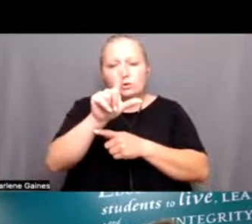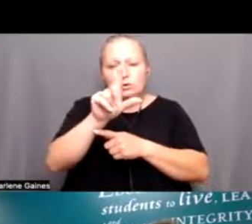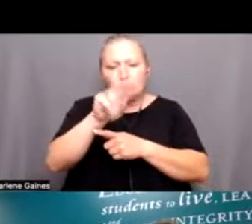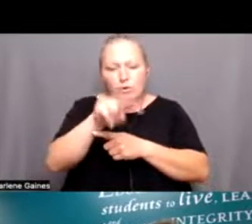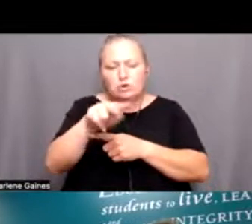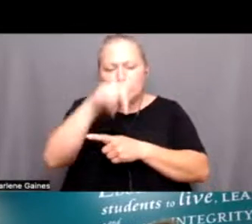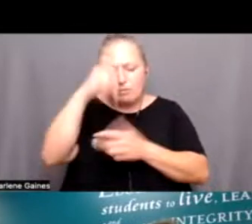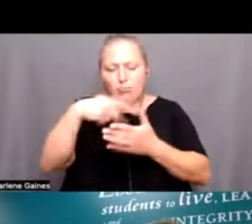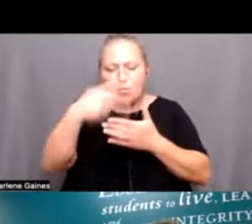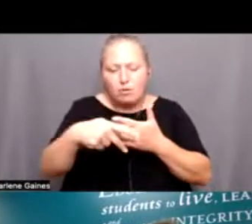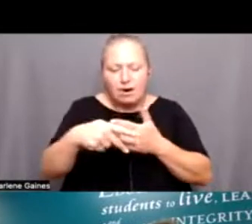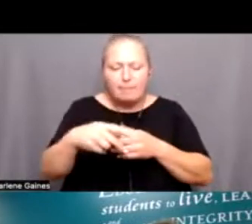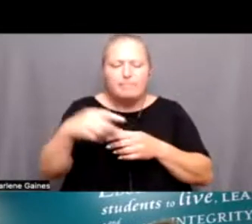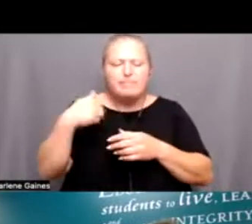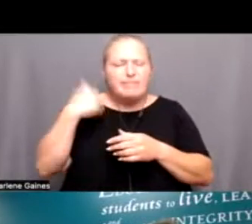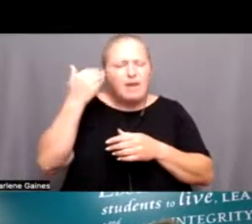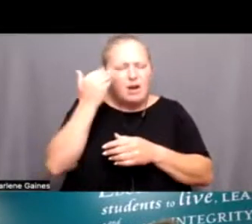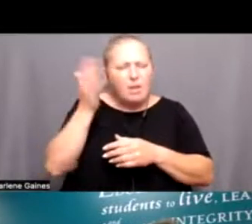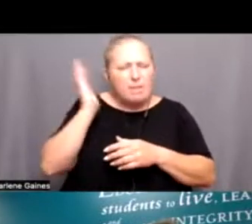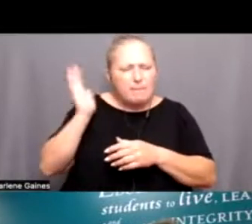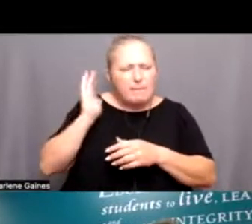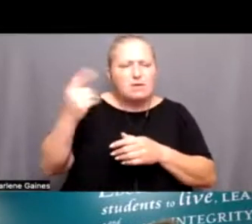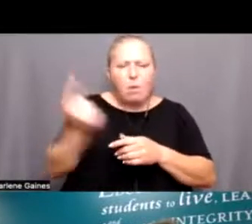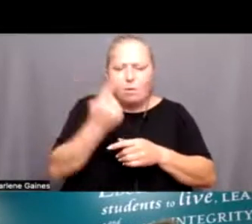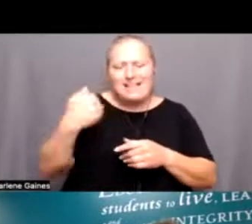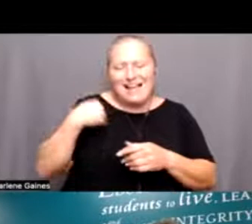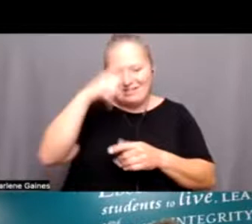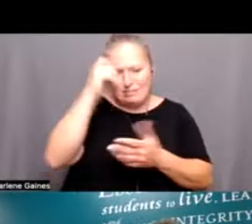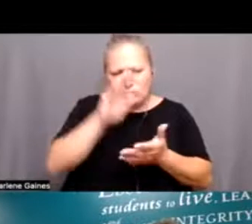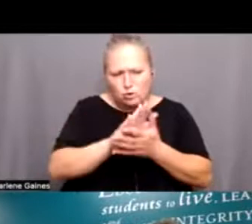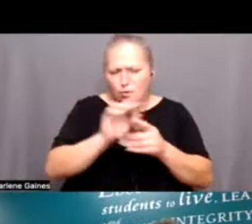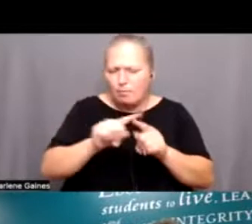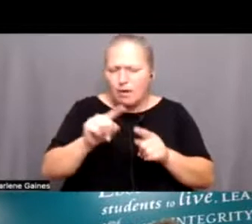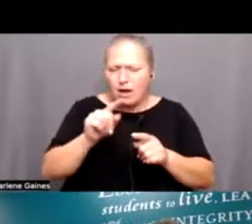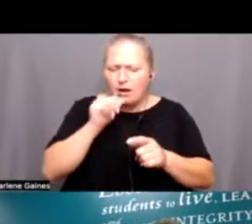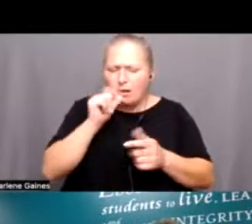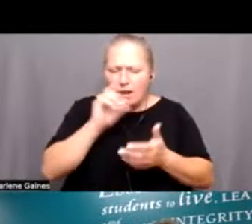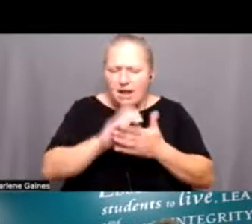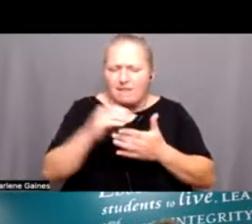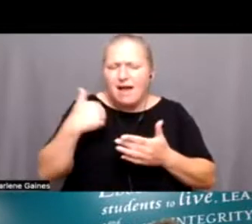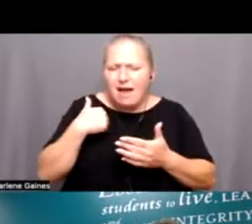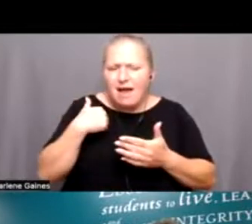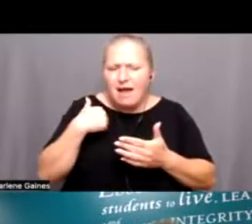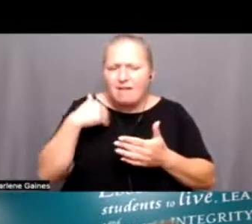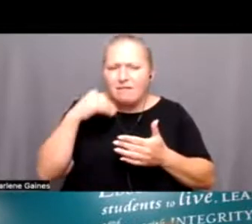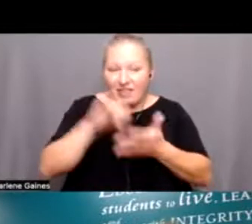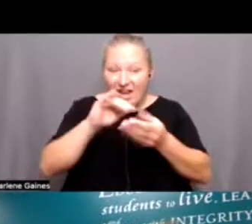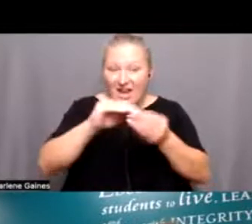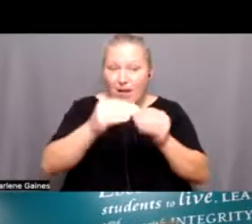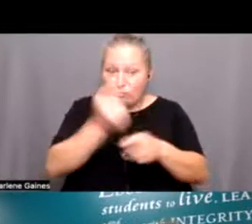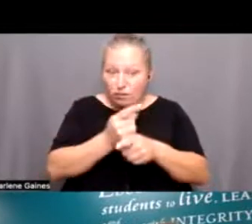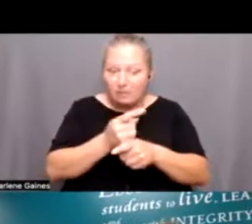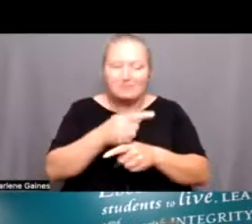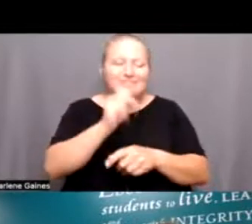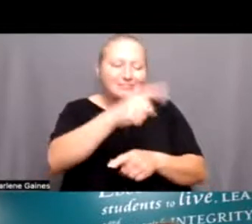thank you. I know that I think in the past we always had summer school, but I don't believe we've had them at these numbers. Is that correct?